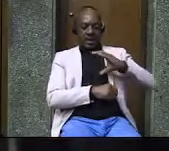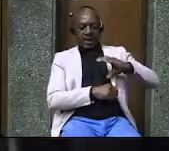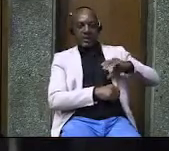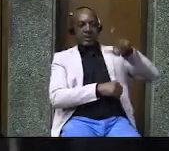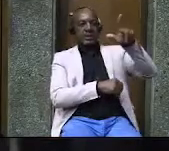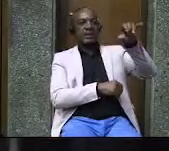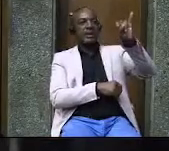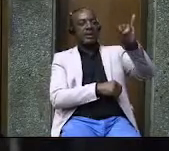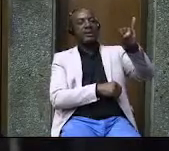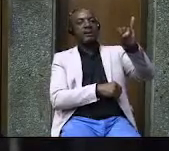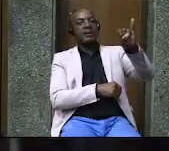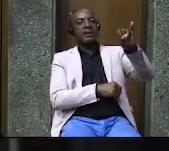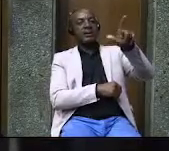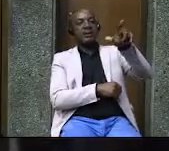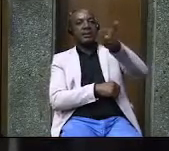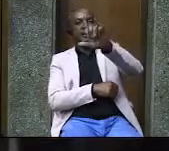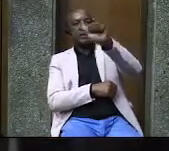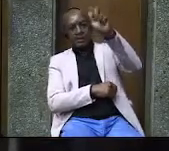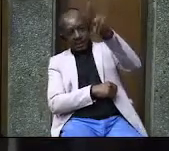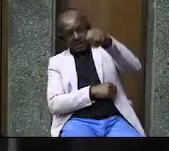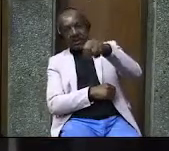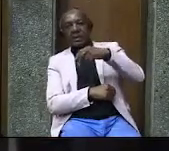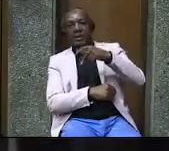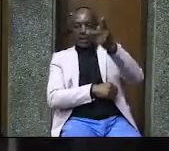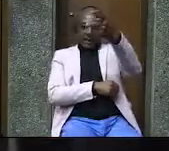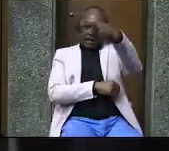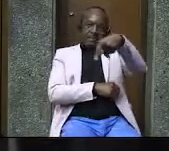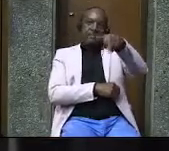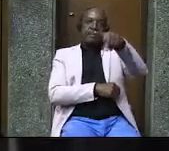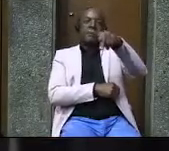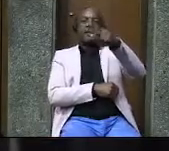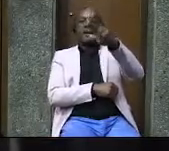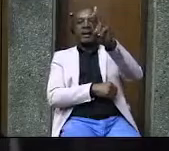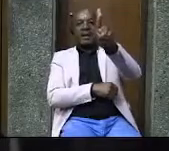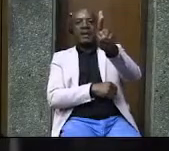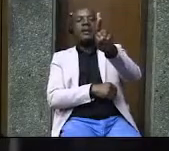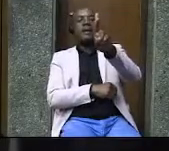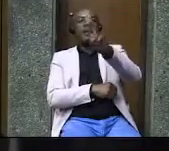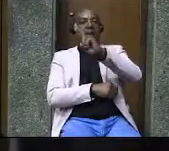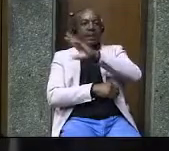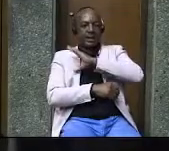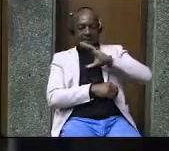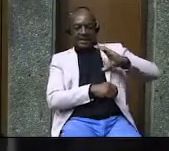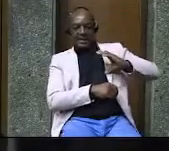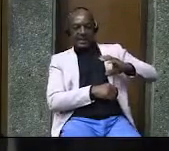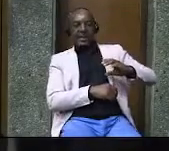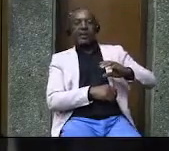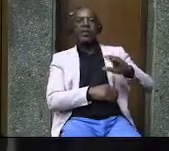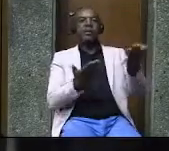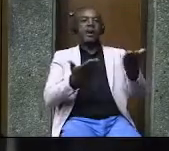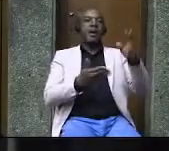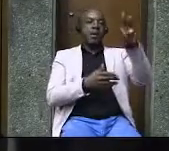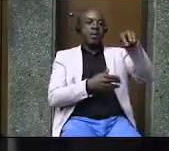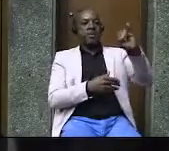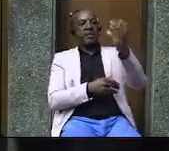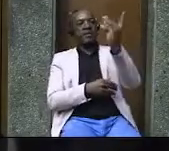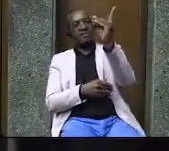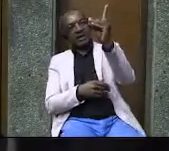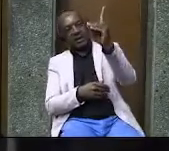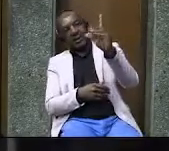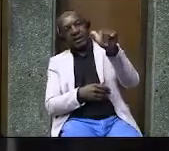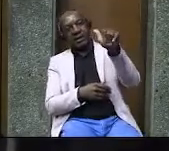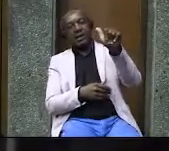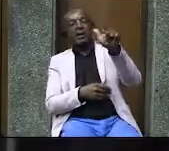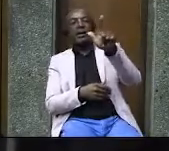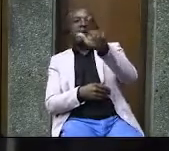I'm a PR councillor in Ward 11 at Midval Local Municipality. I'd like to welcome everyone from the